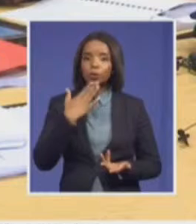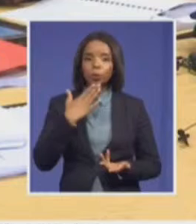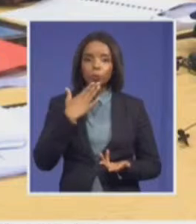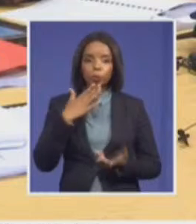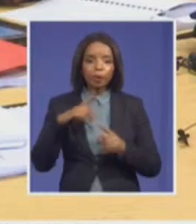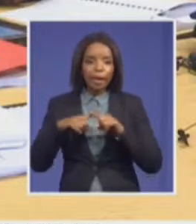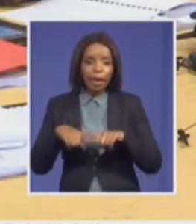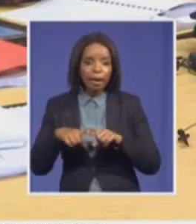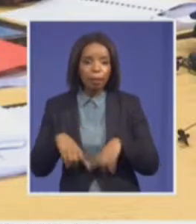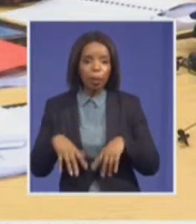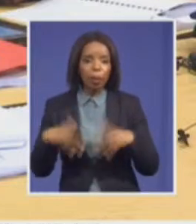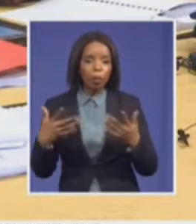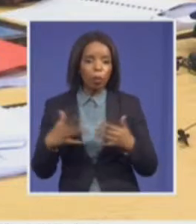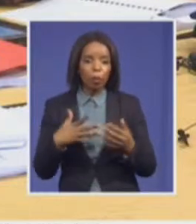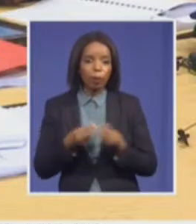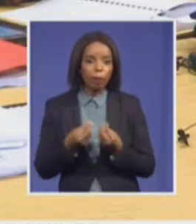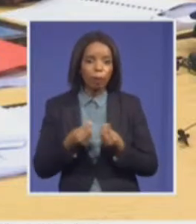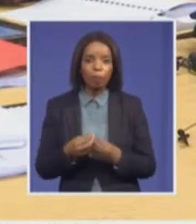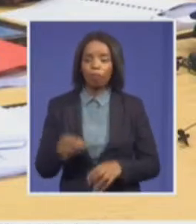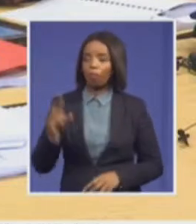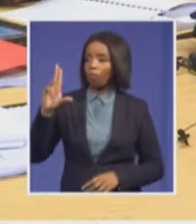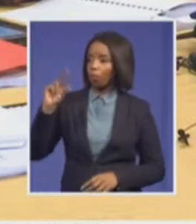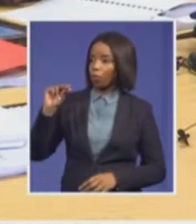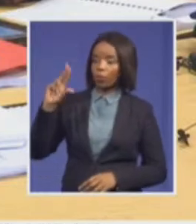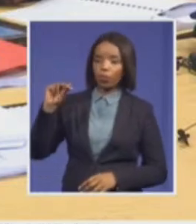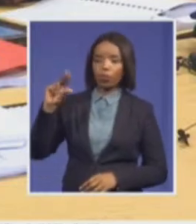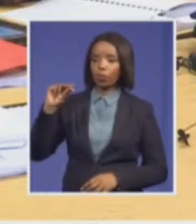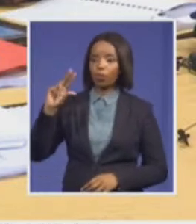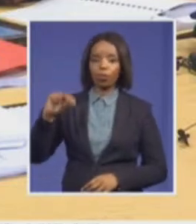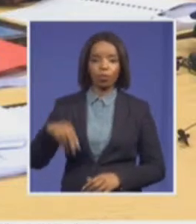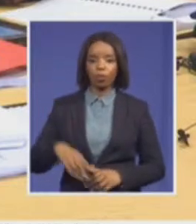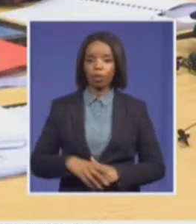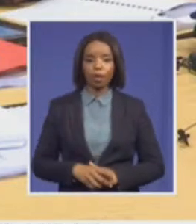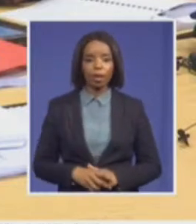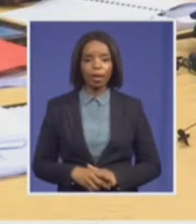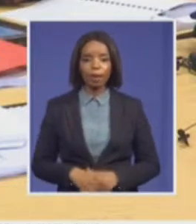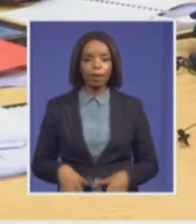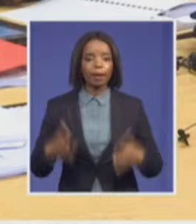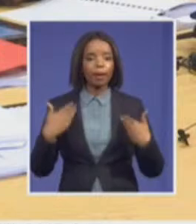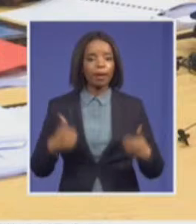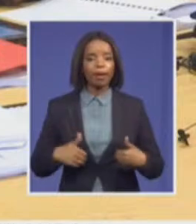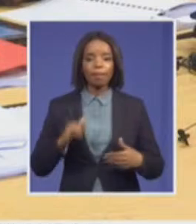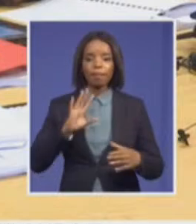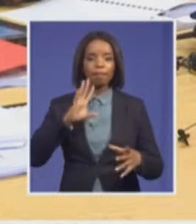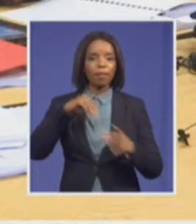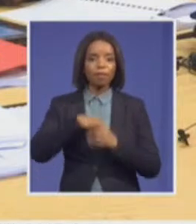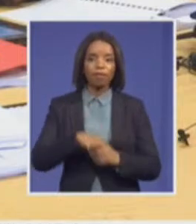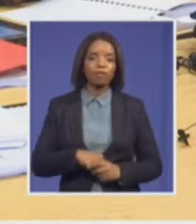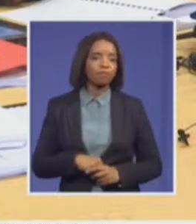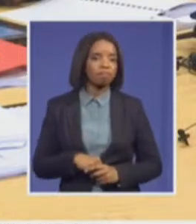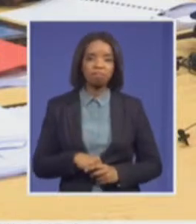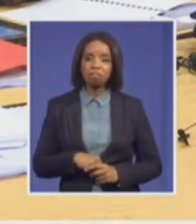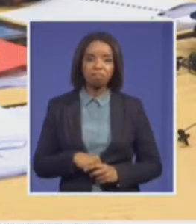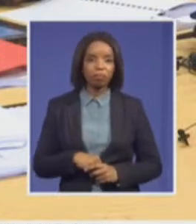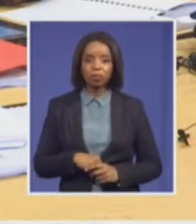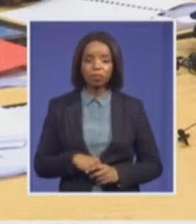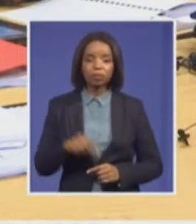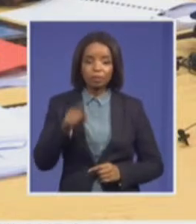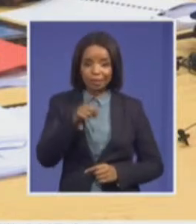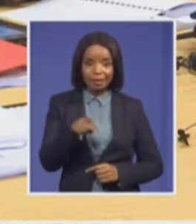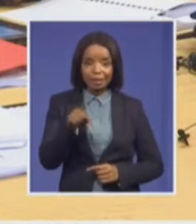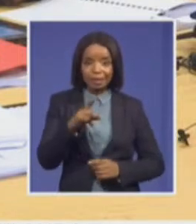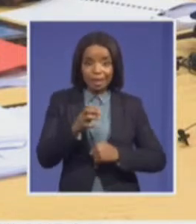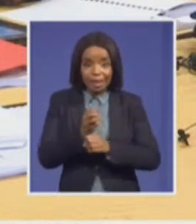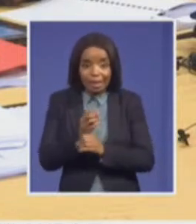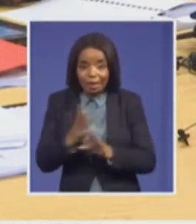matter? Yes. No, I was not involved in the investigation. My involvement was to